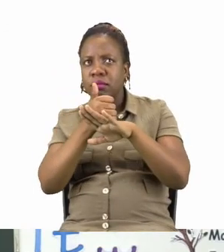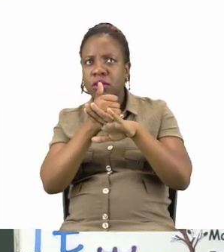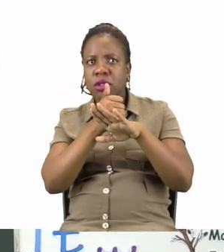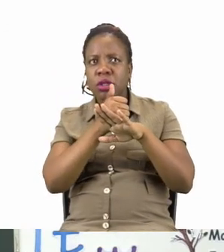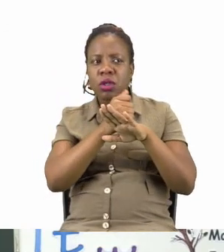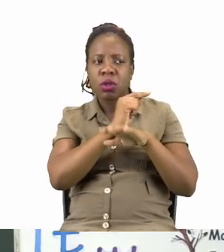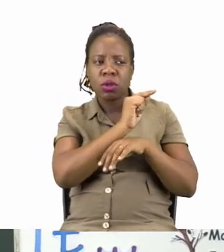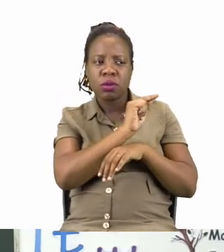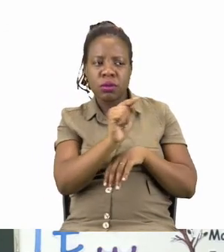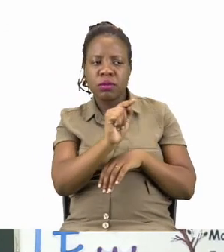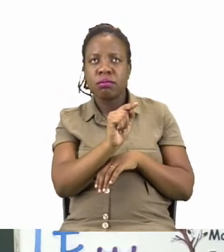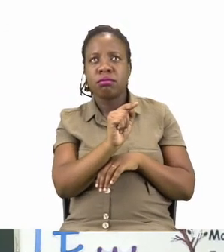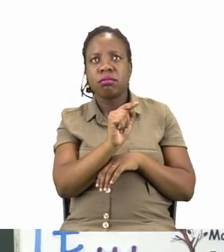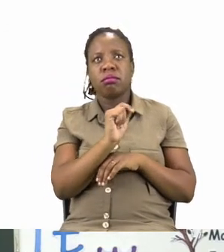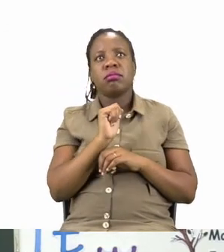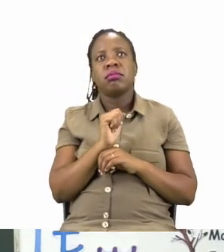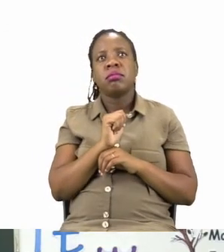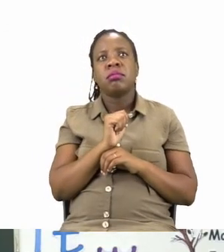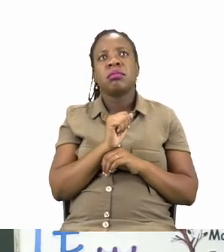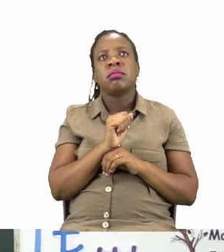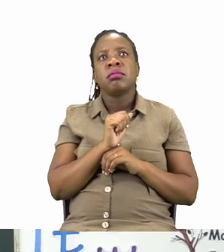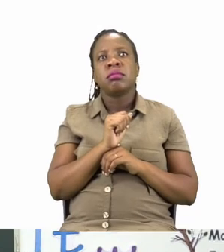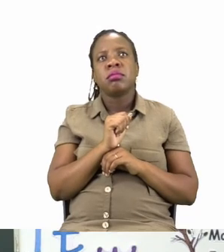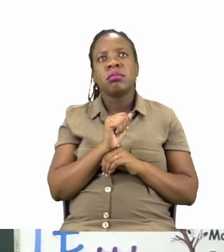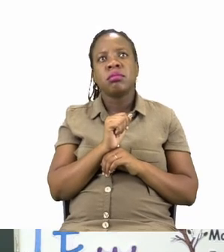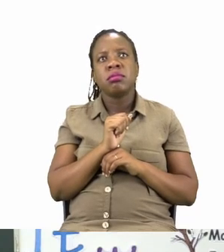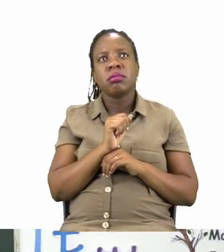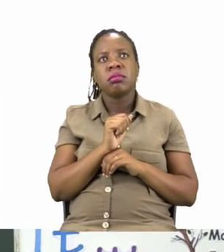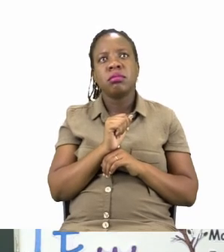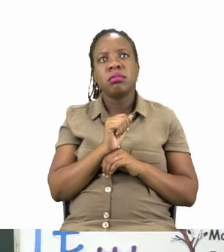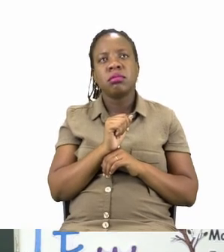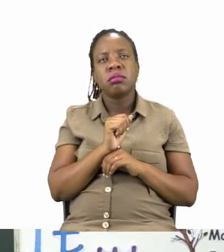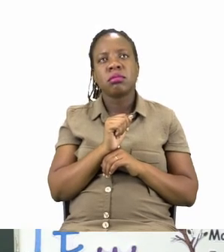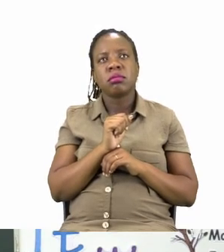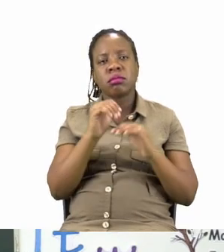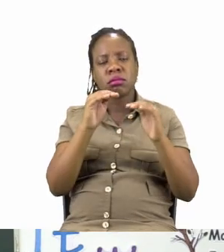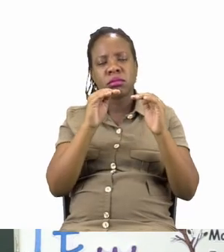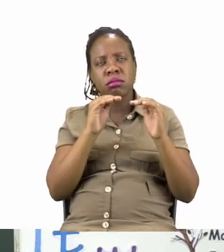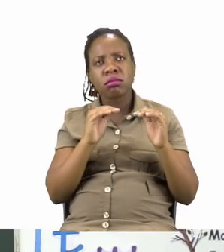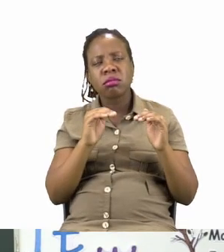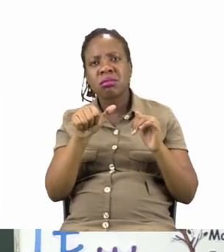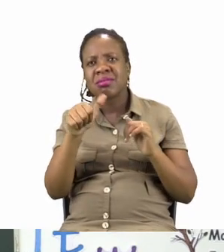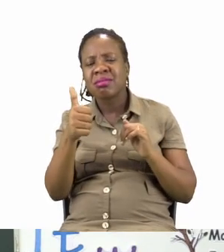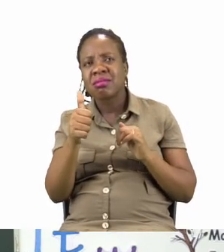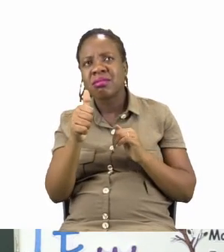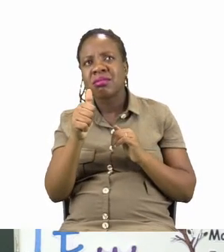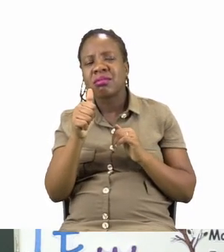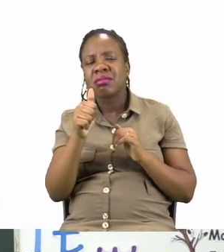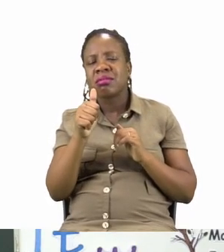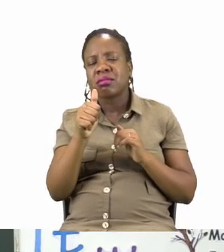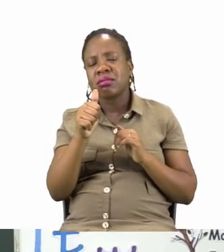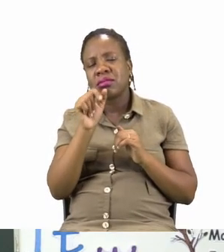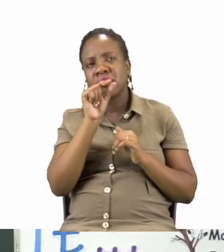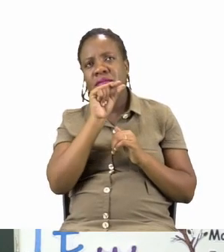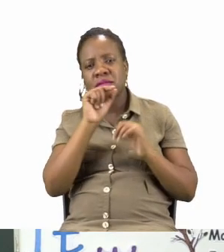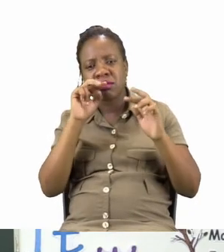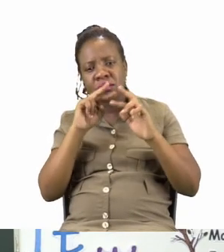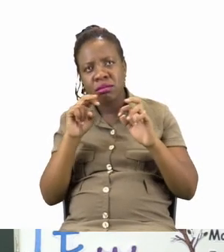and circled it as well. Now the words that you still need to find from my list is